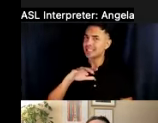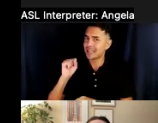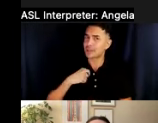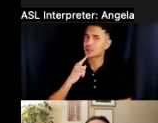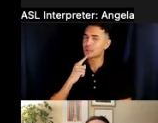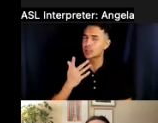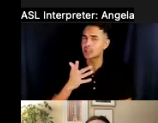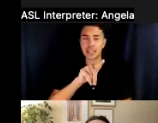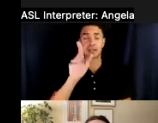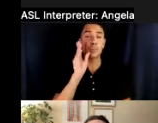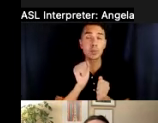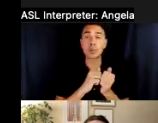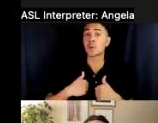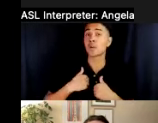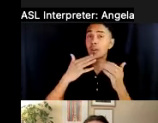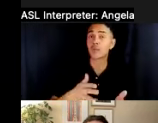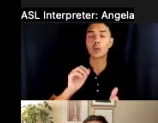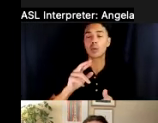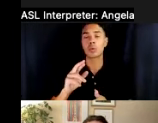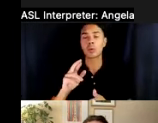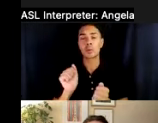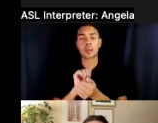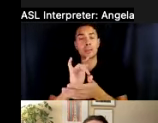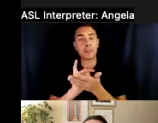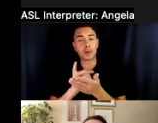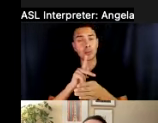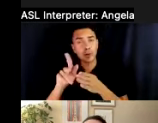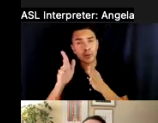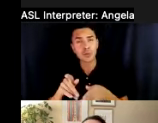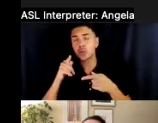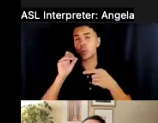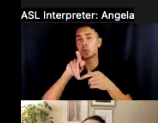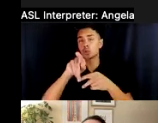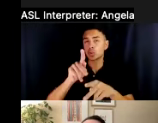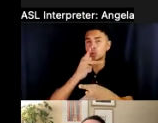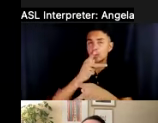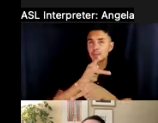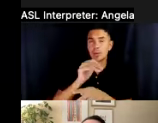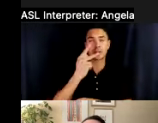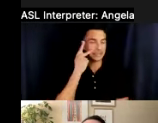a survivor who was treated disrespectfully?